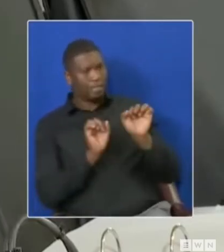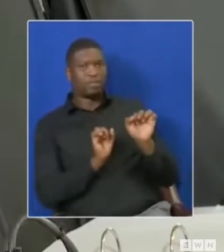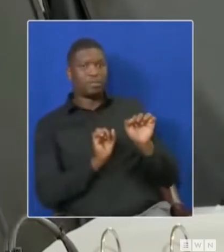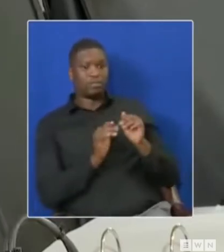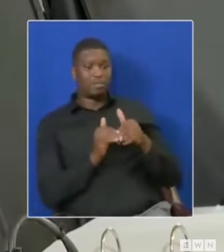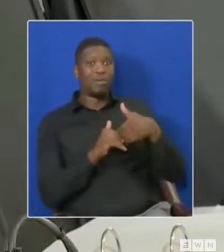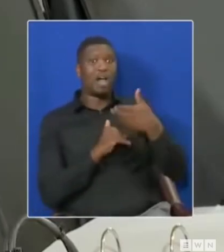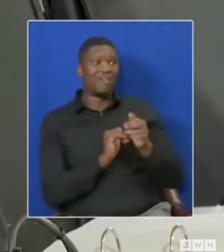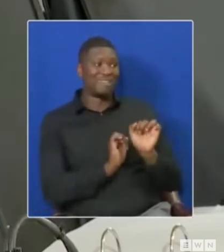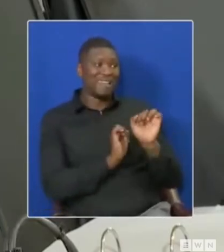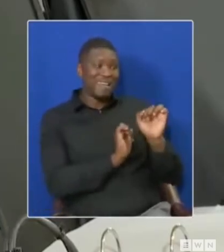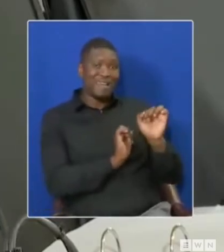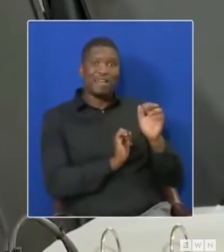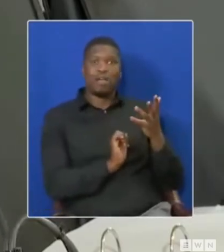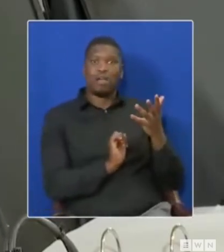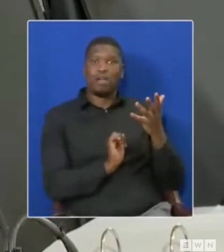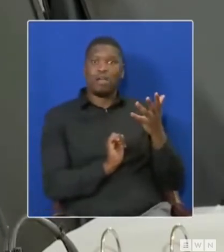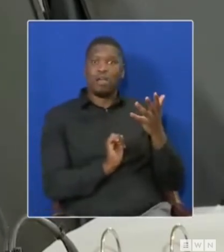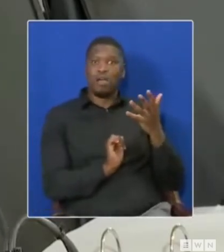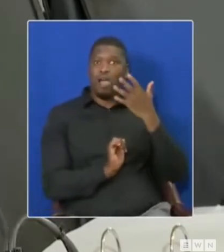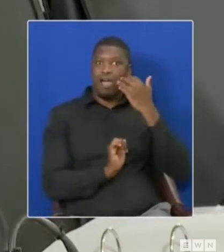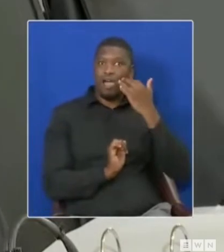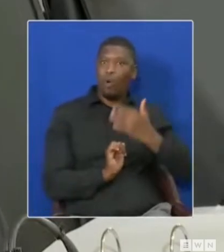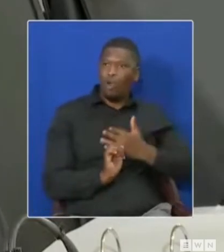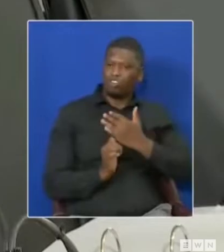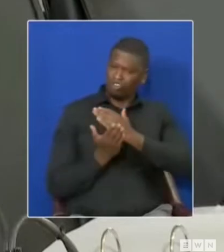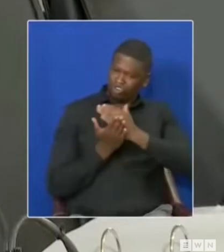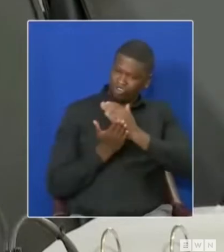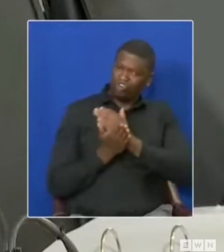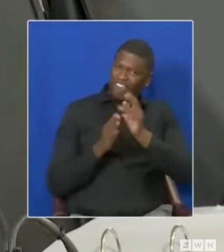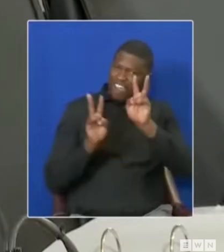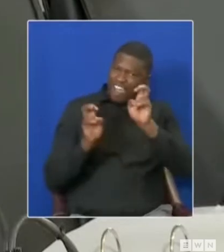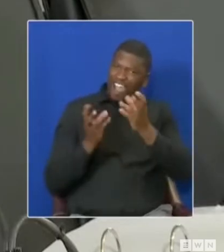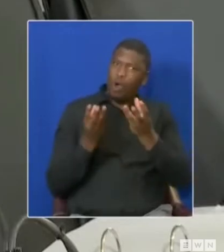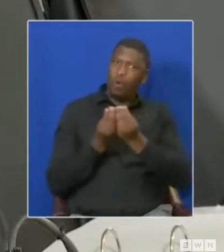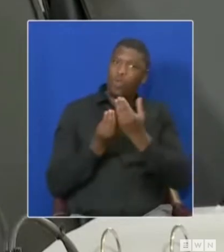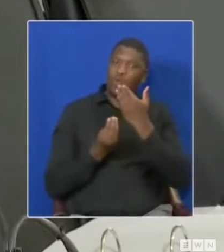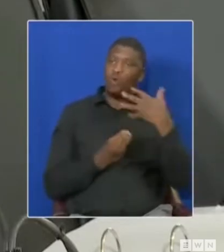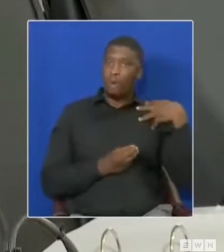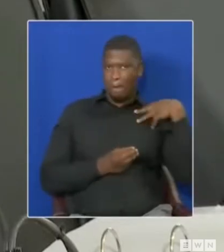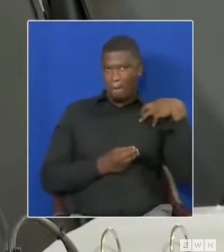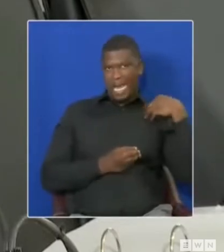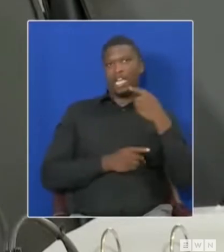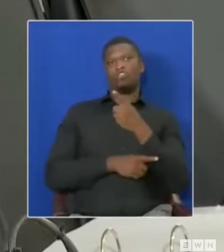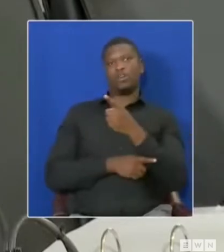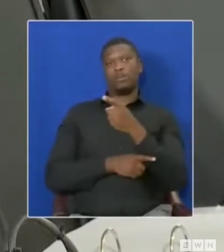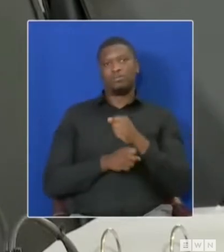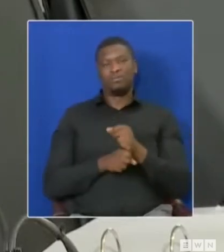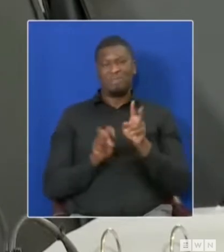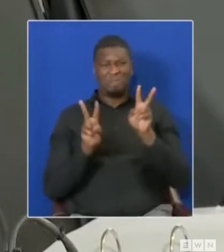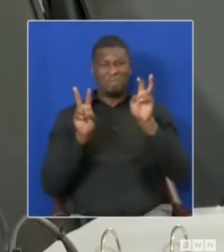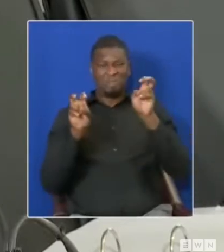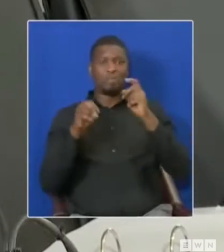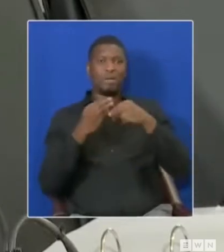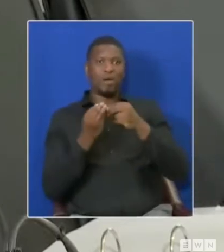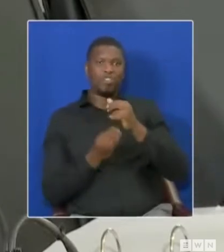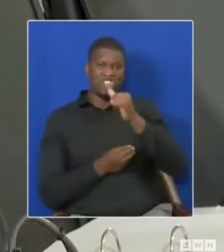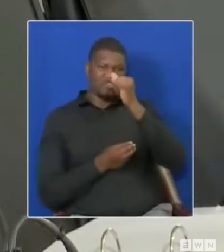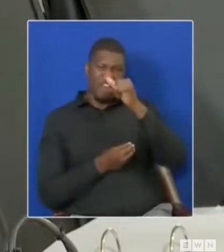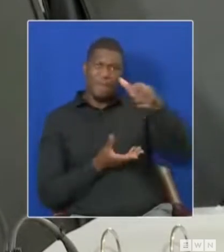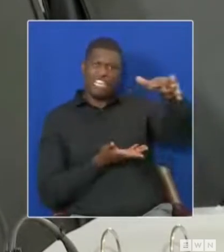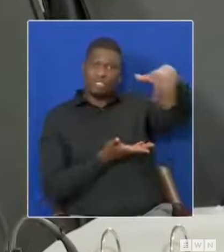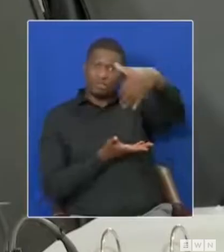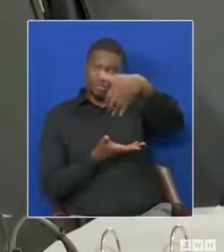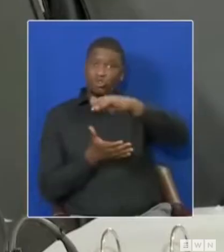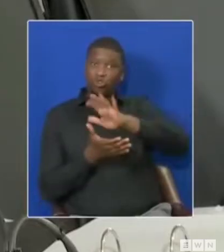with the minister. So the article, the crime intelligence story, is reflected at the